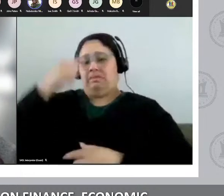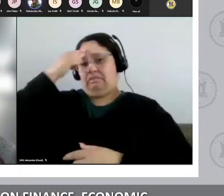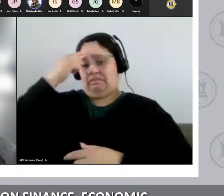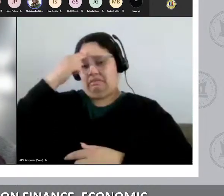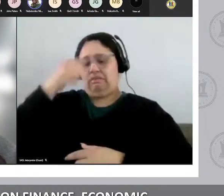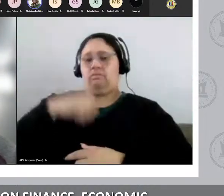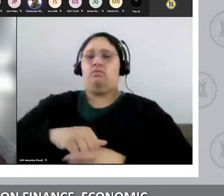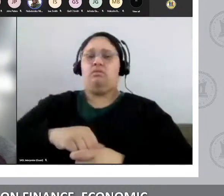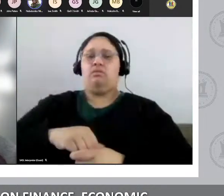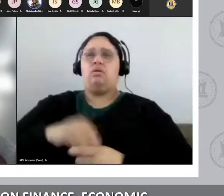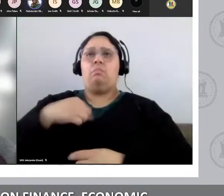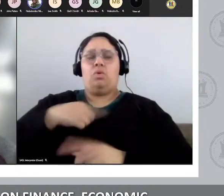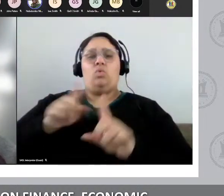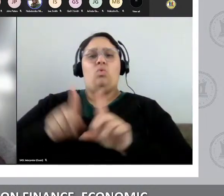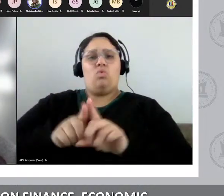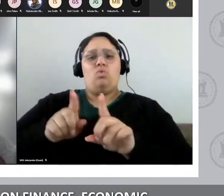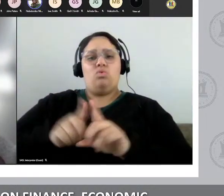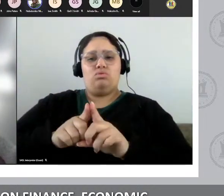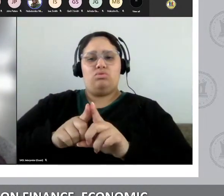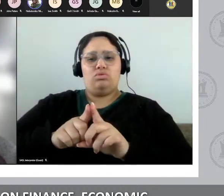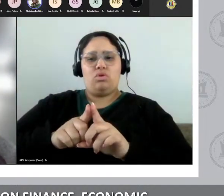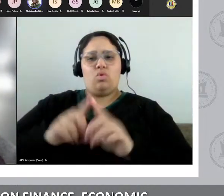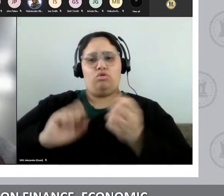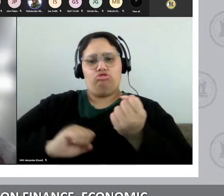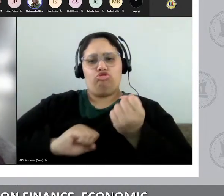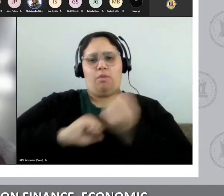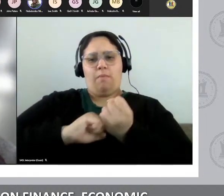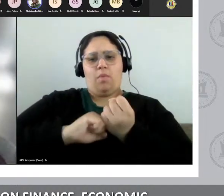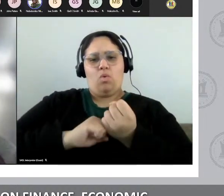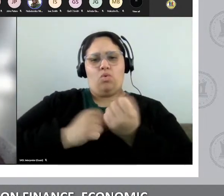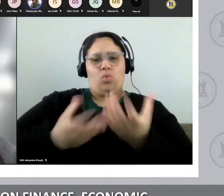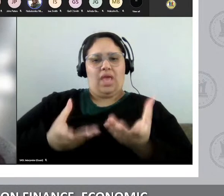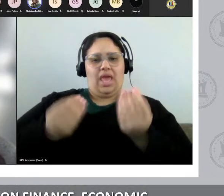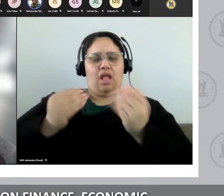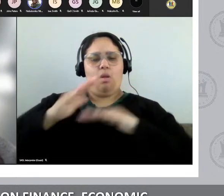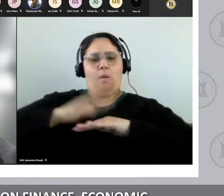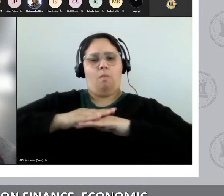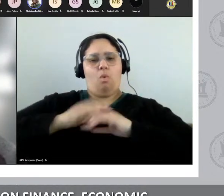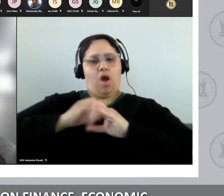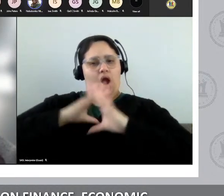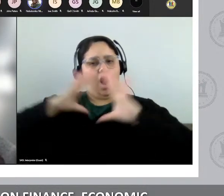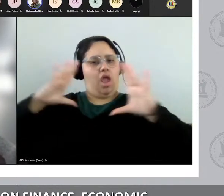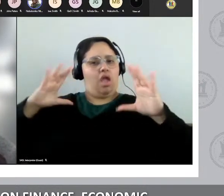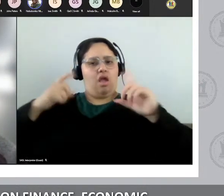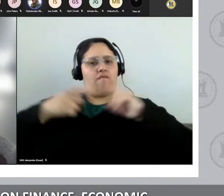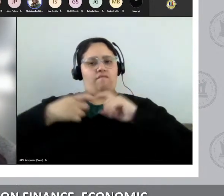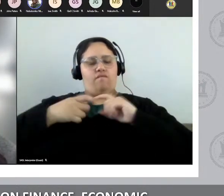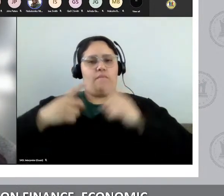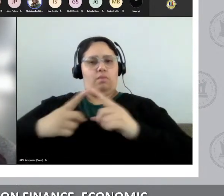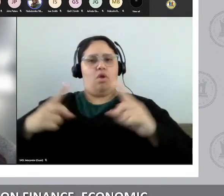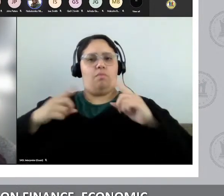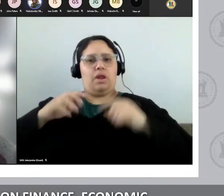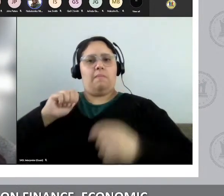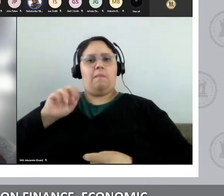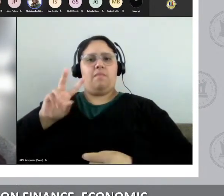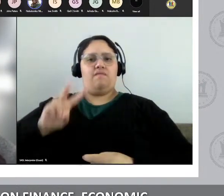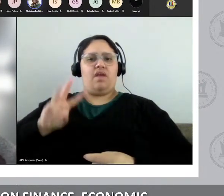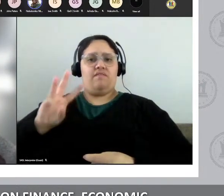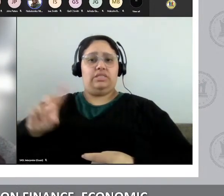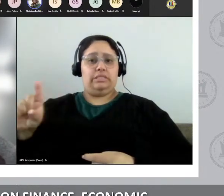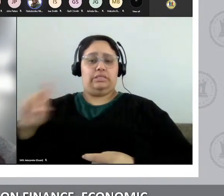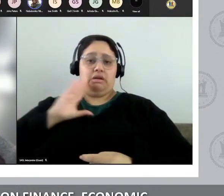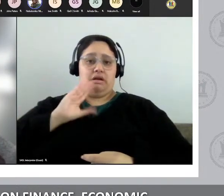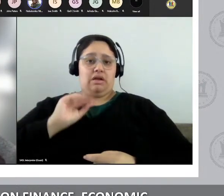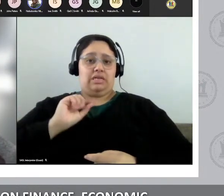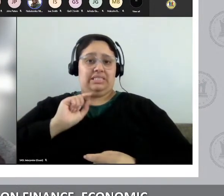would also support getting some clarity from the department from what Member van der Westhuizen has